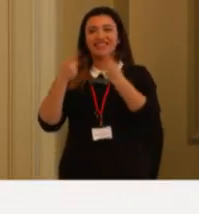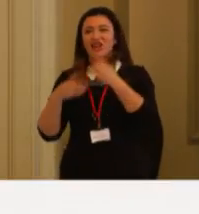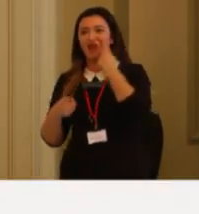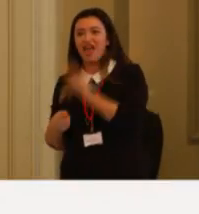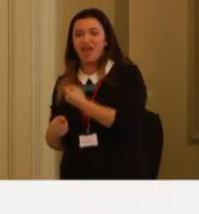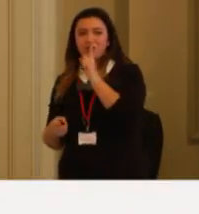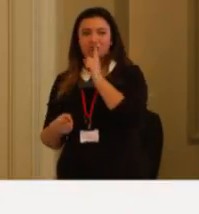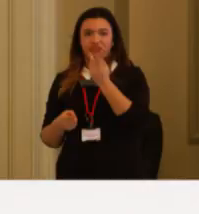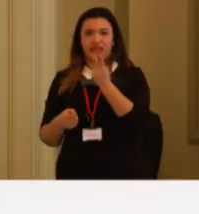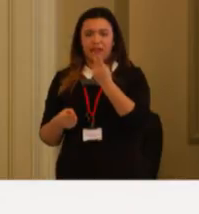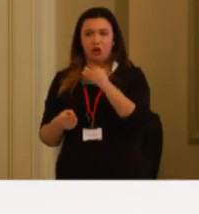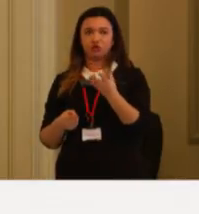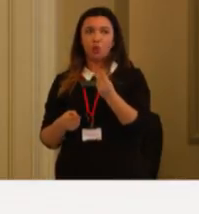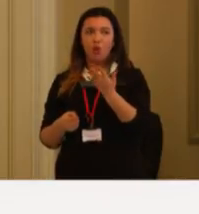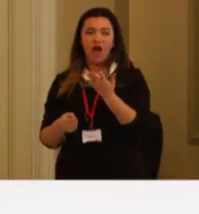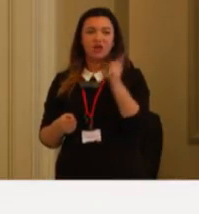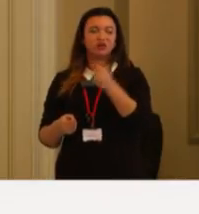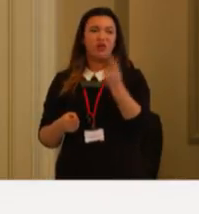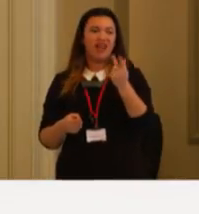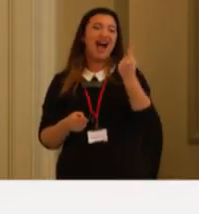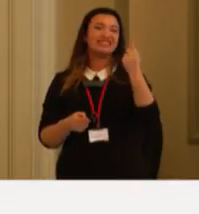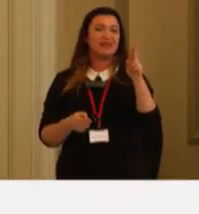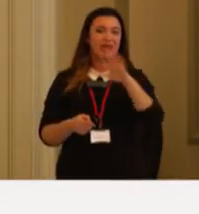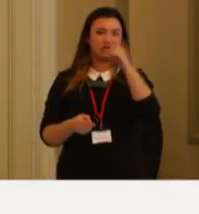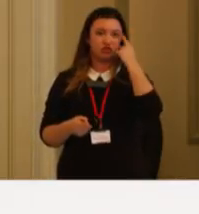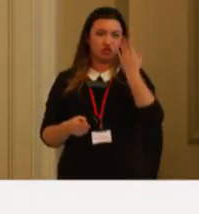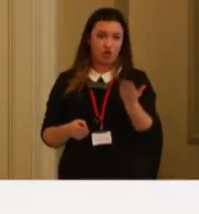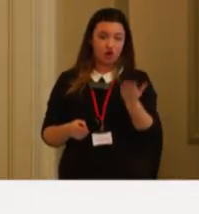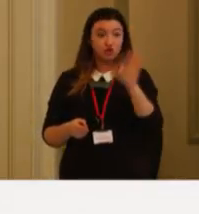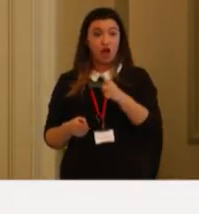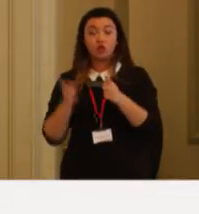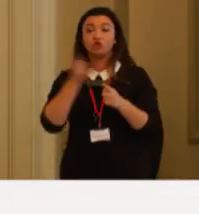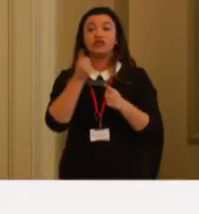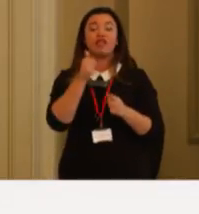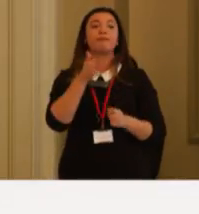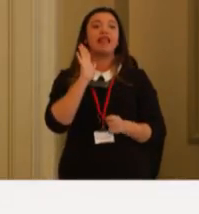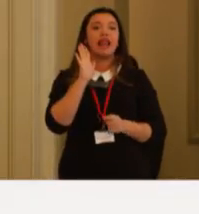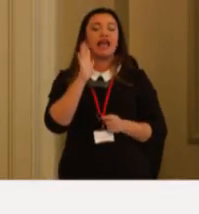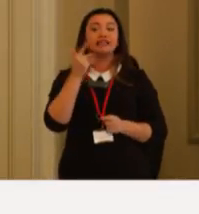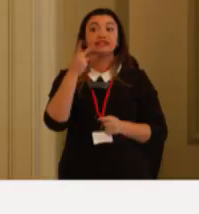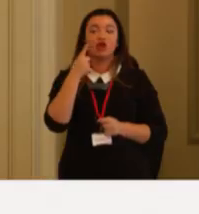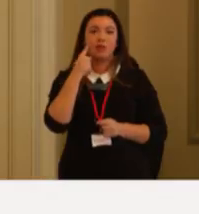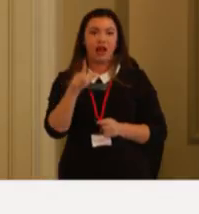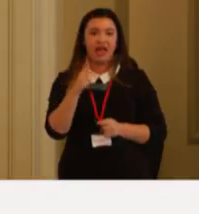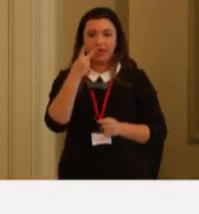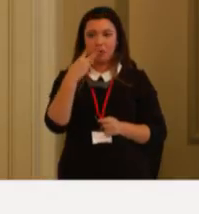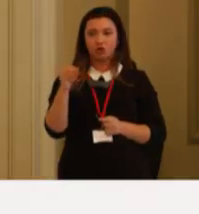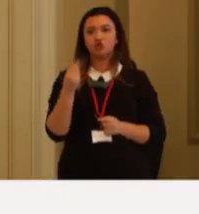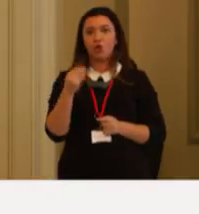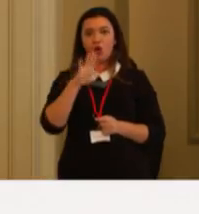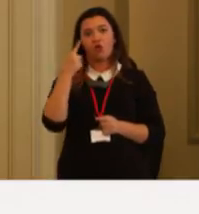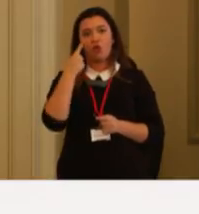is a hefty amount, or which gives you a totally different perspective. There you go. Don't just pay attention to the